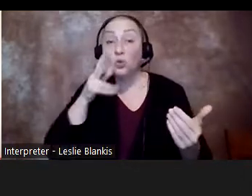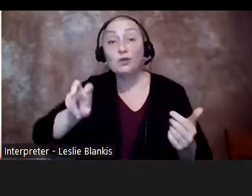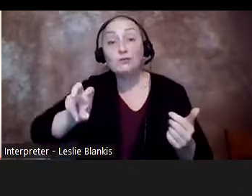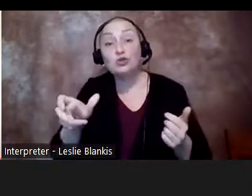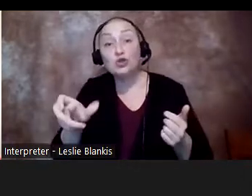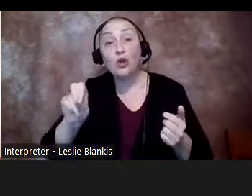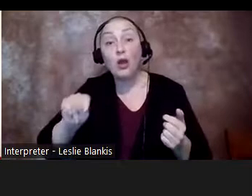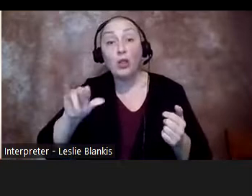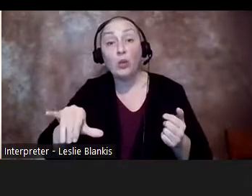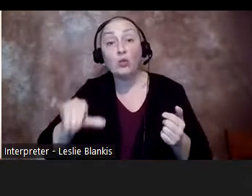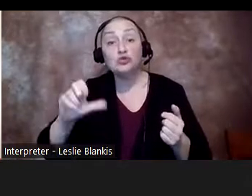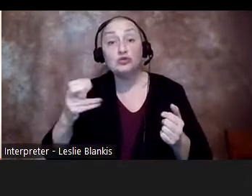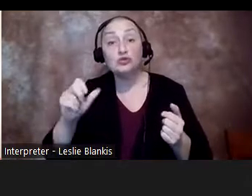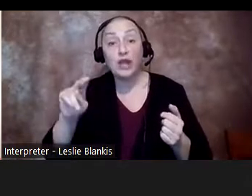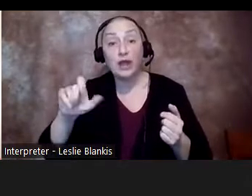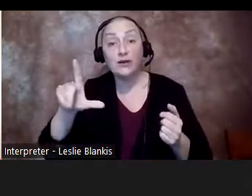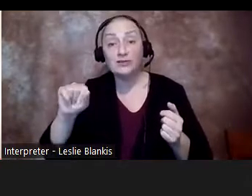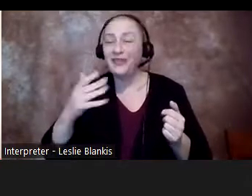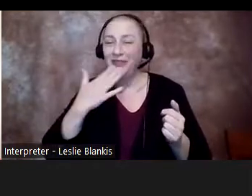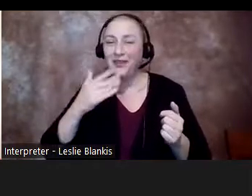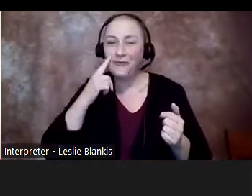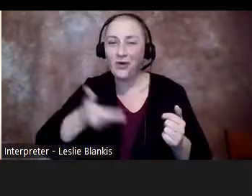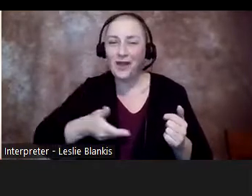again for having me here.